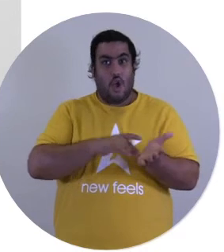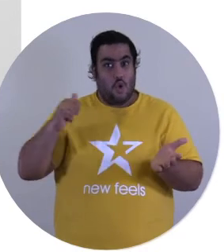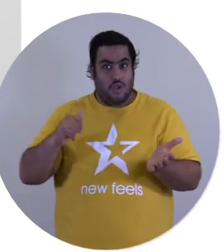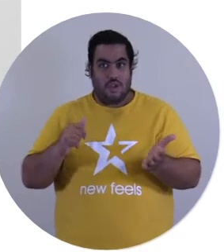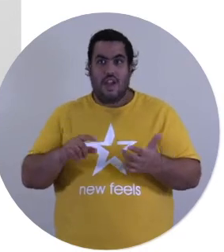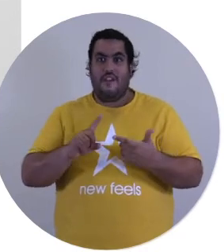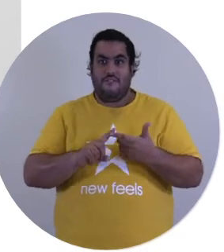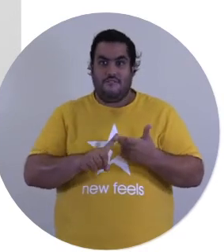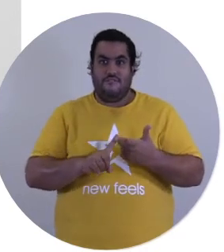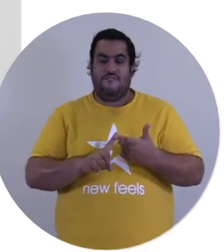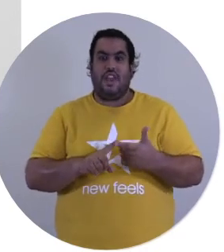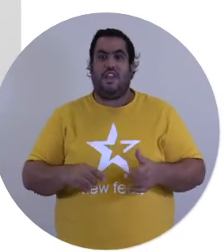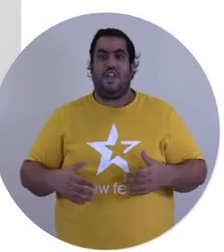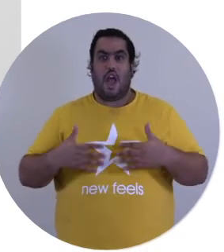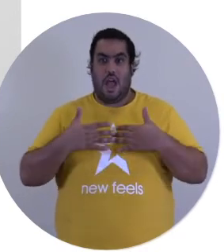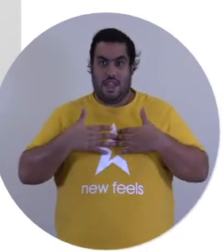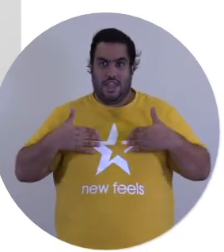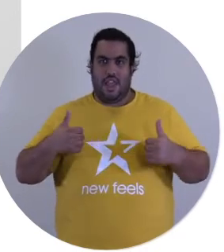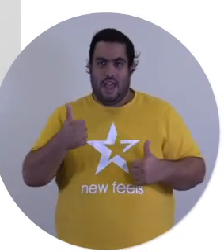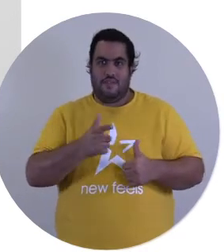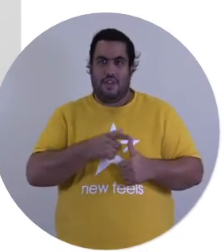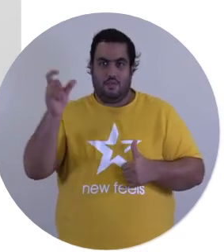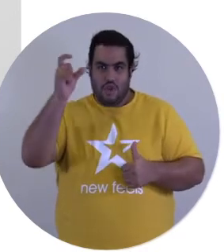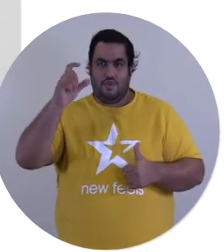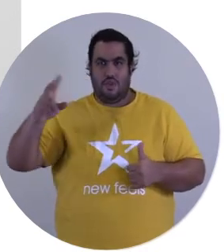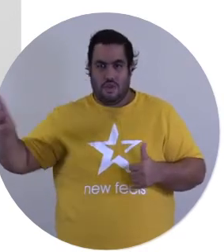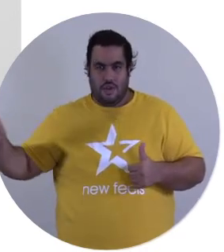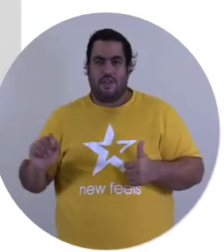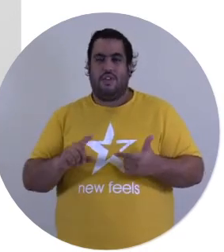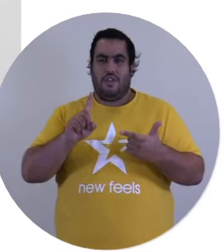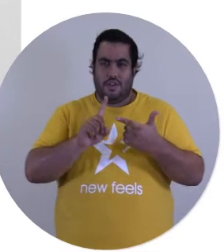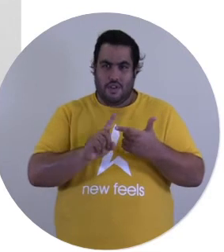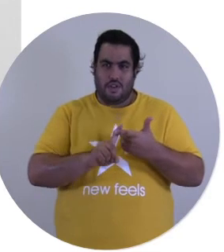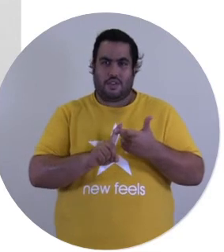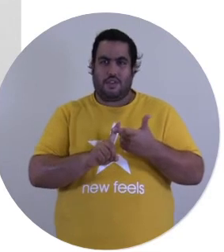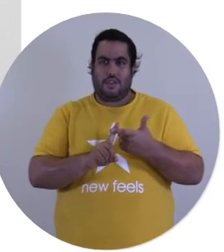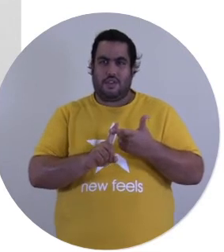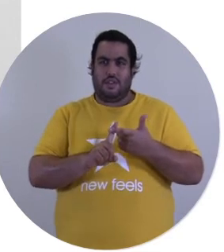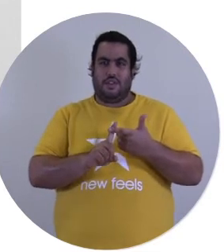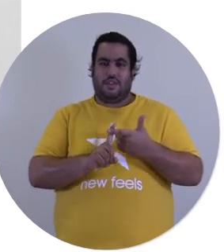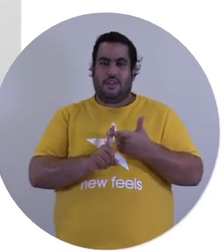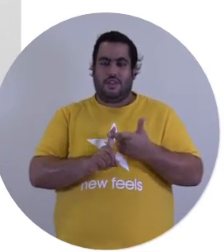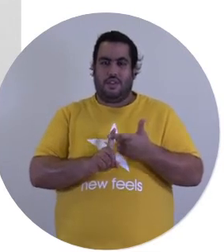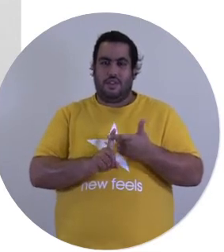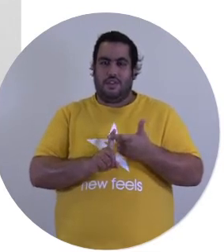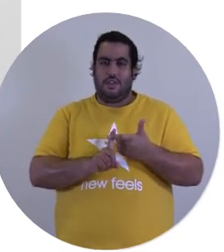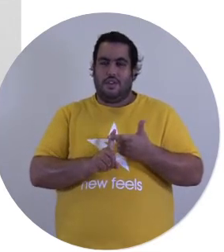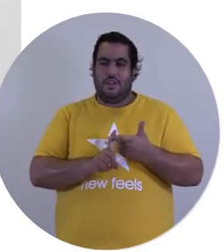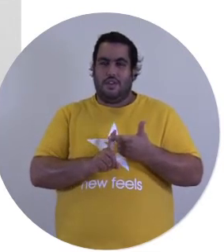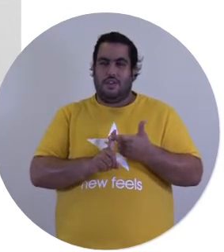the table and then match what you have underneath the table with the advantages and the